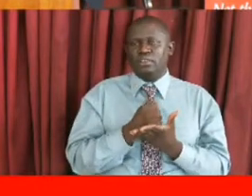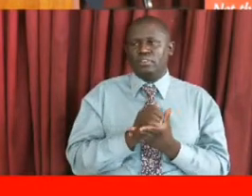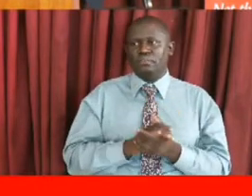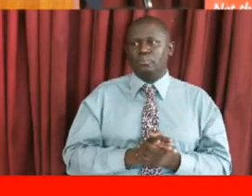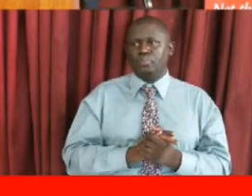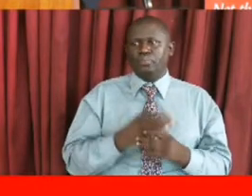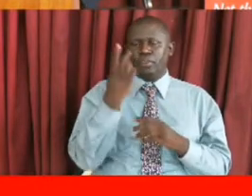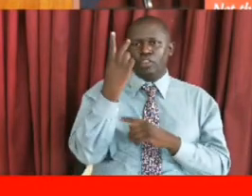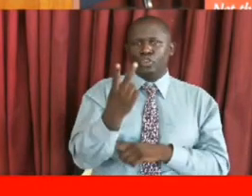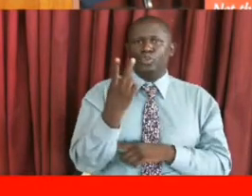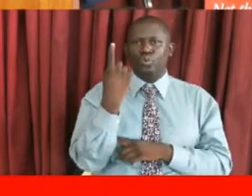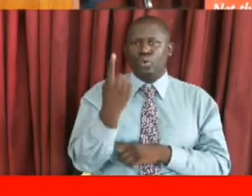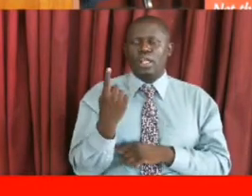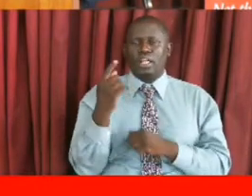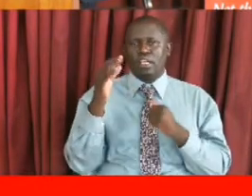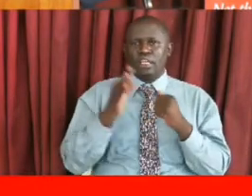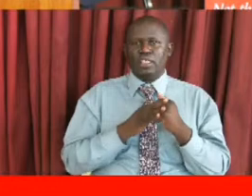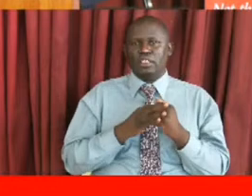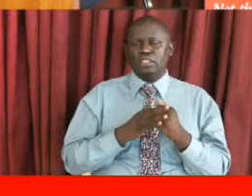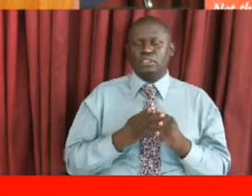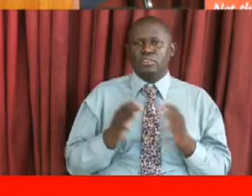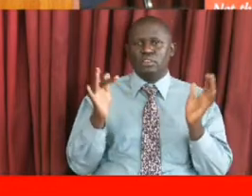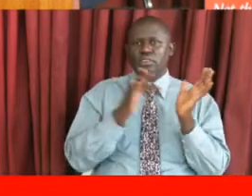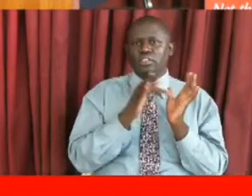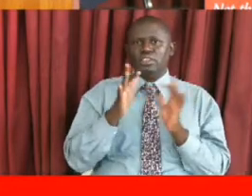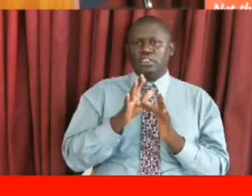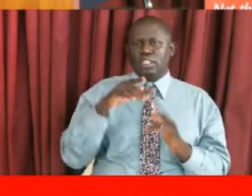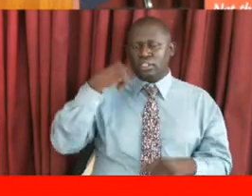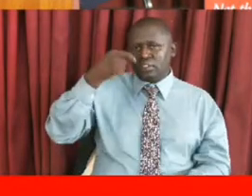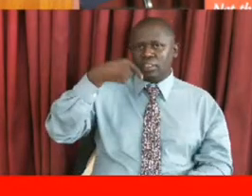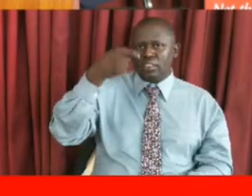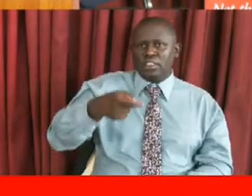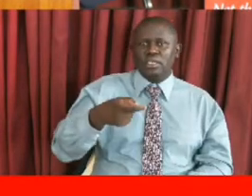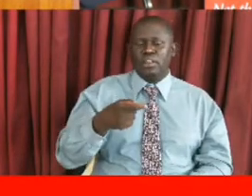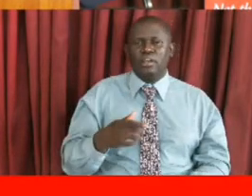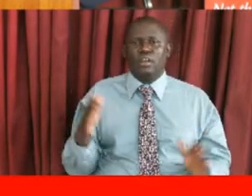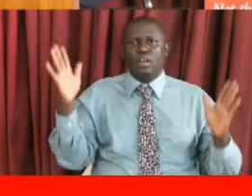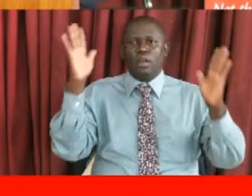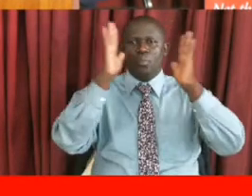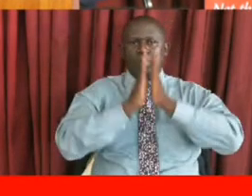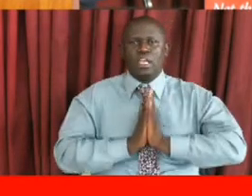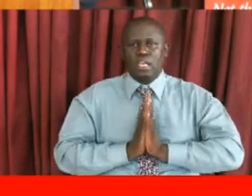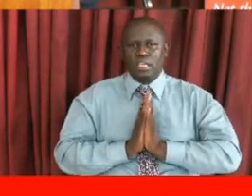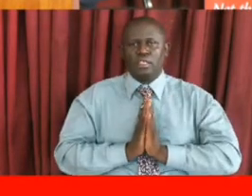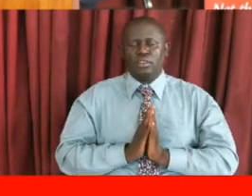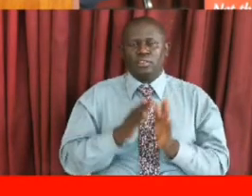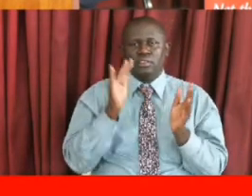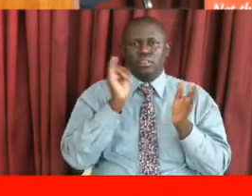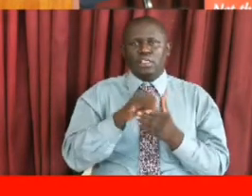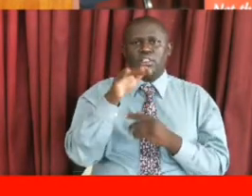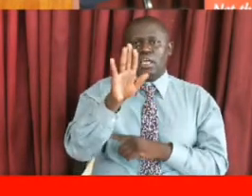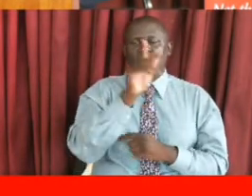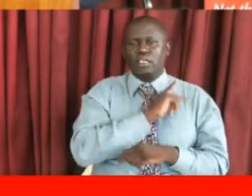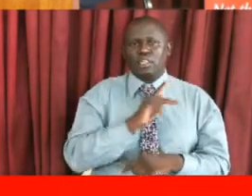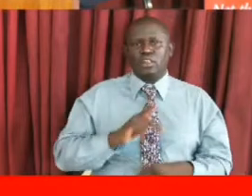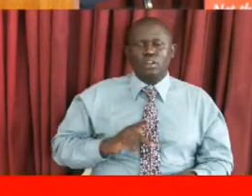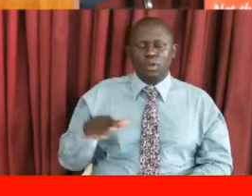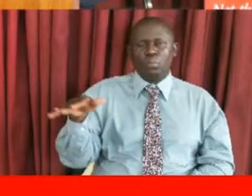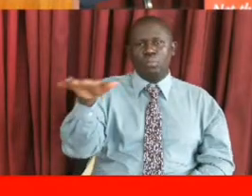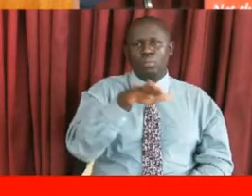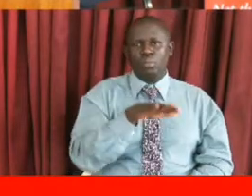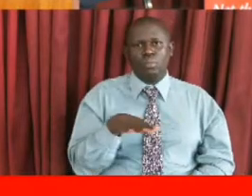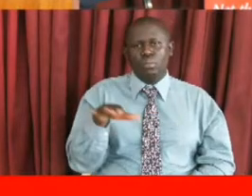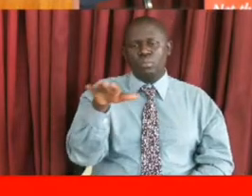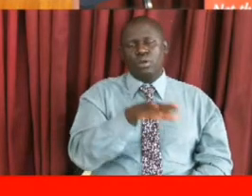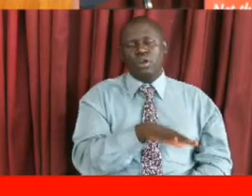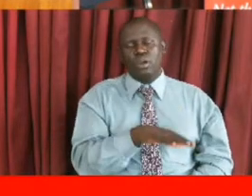in 28 Jesus said pray thy kingdom come